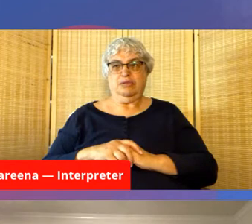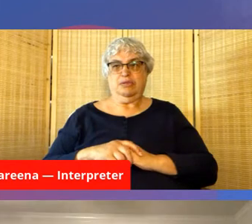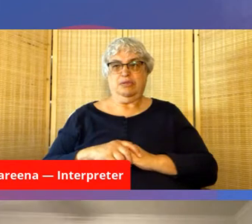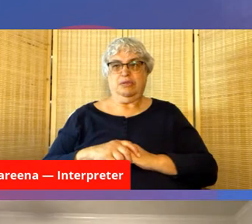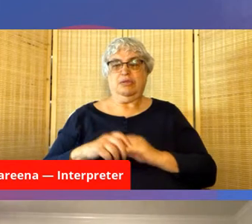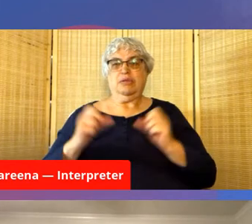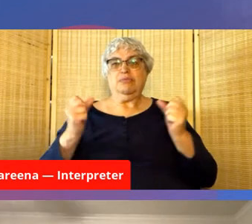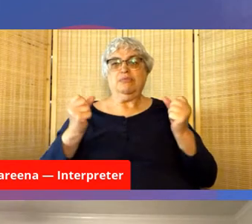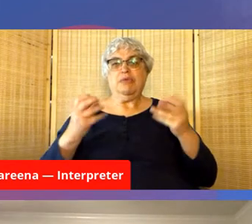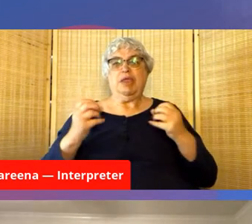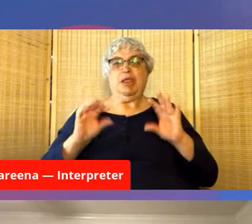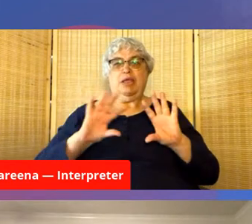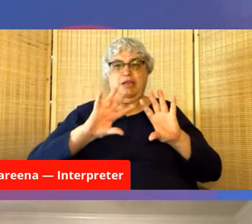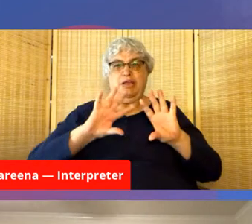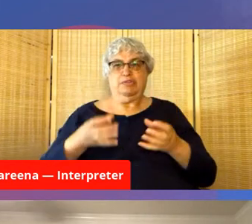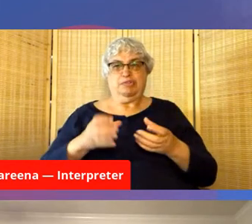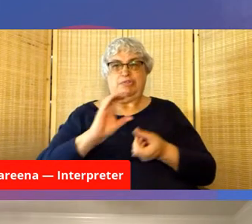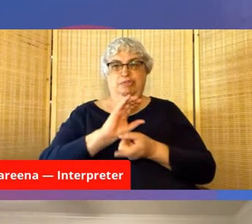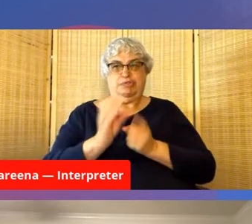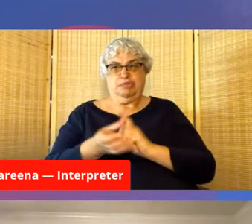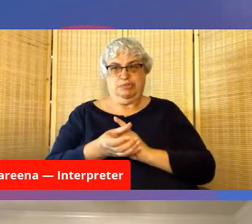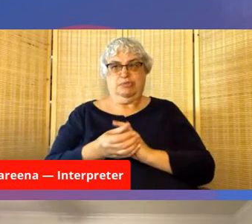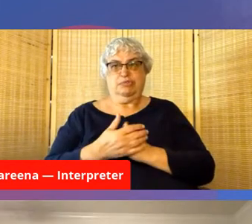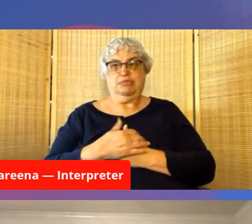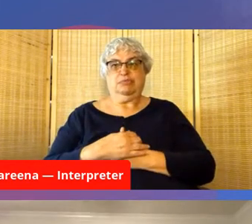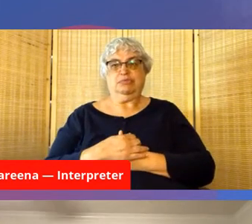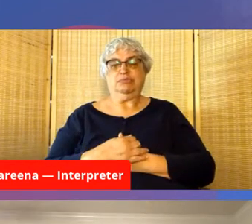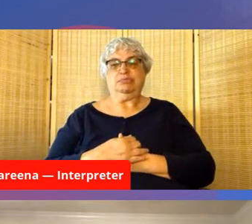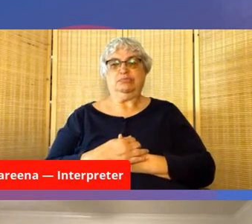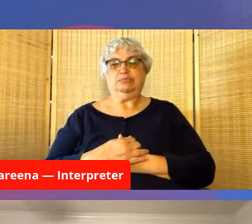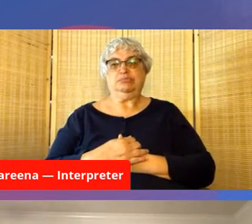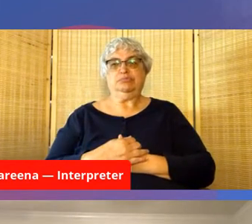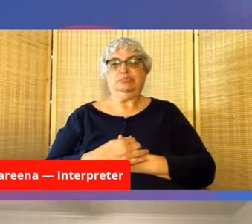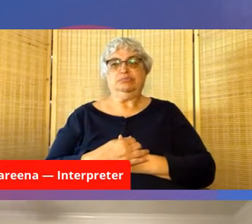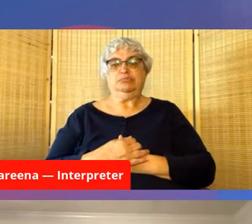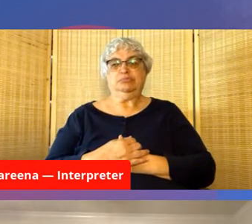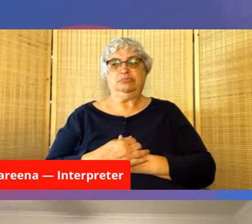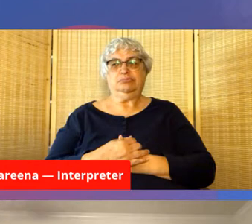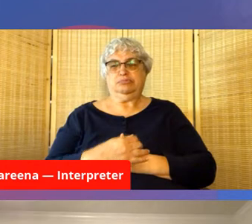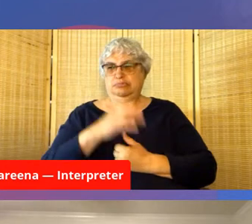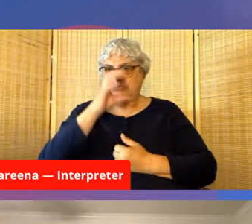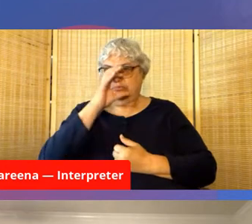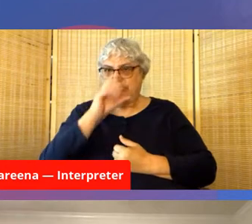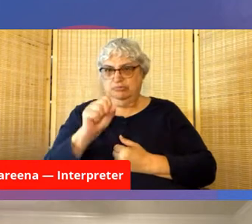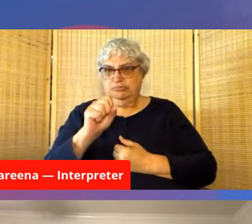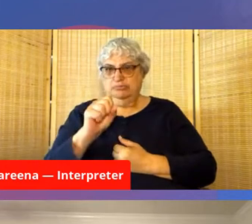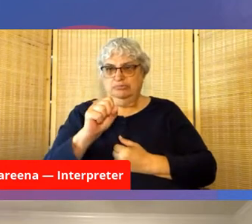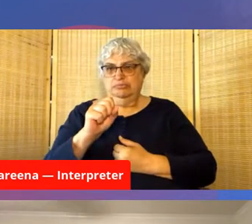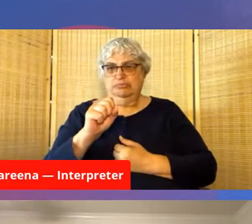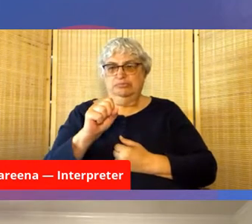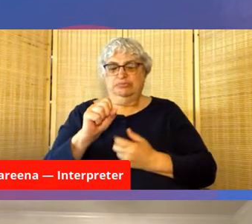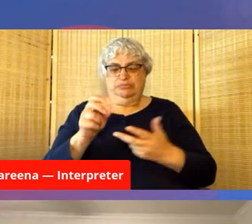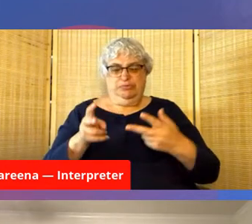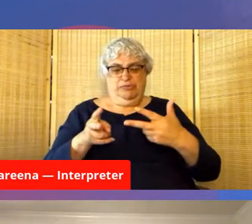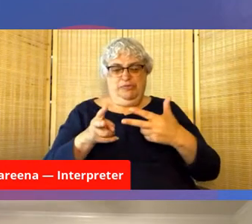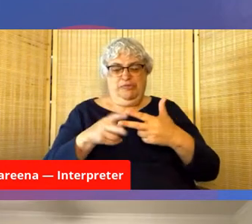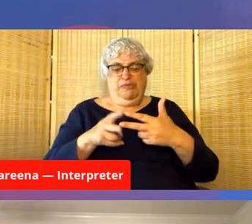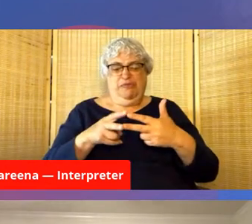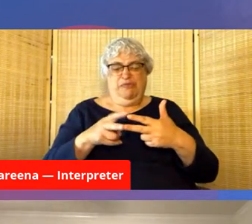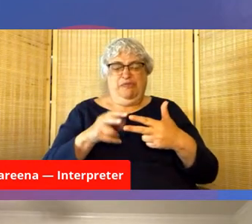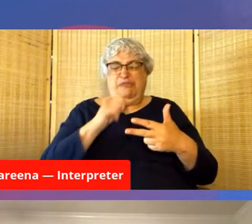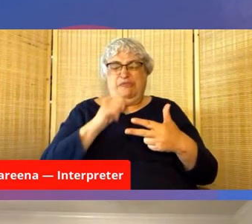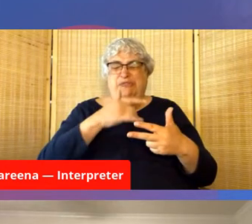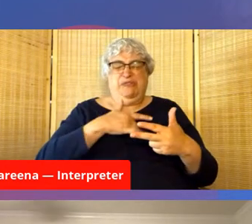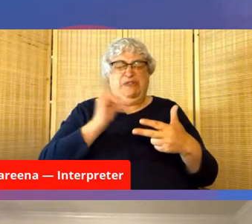cultures, in many cultures, actually. So something caught my attention. If Aslıhan and Ertuğrul, if they don't